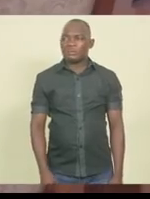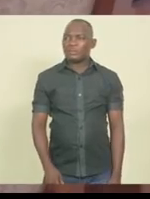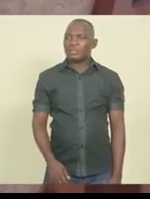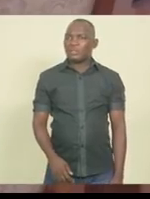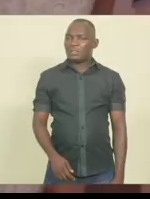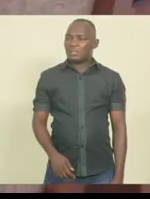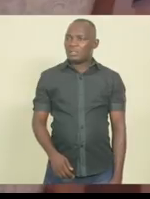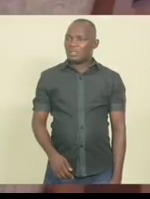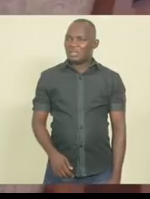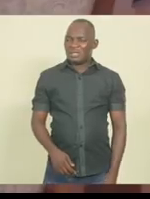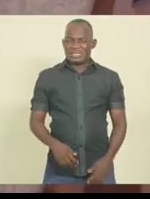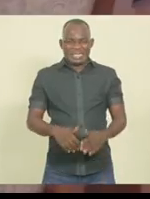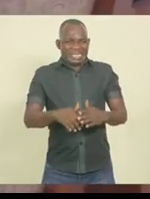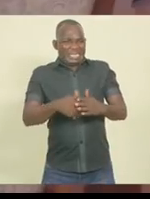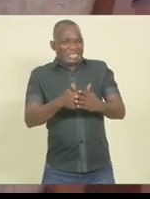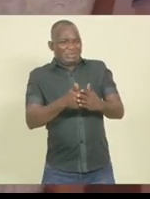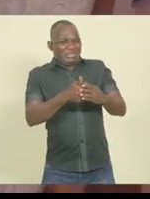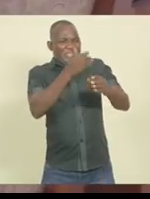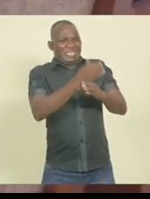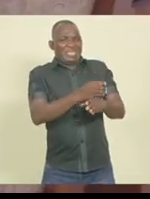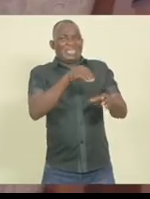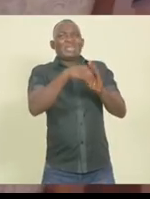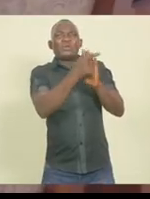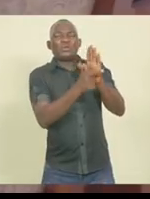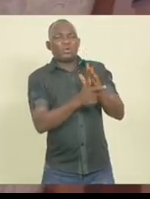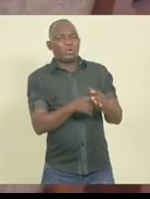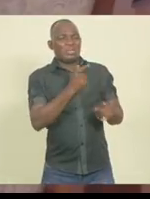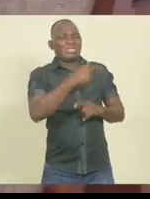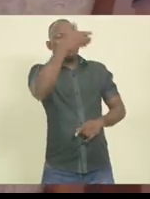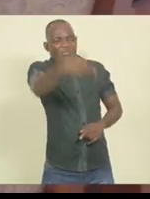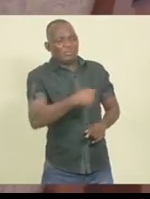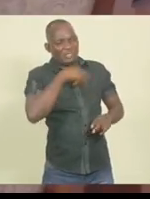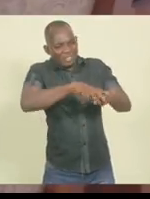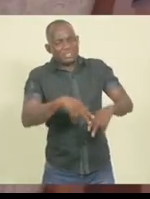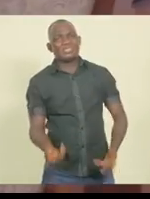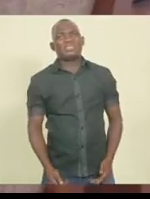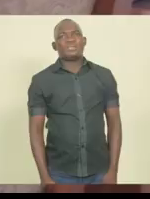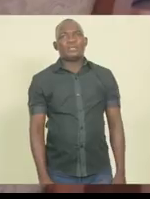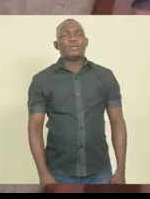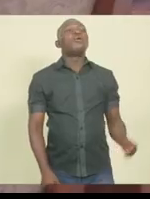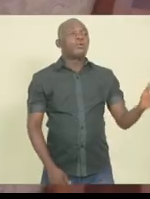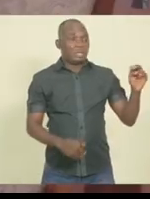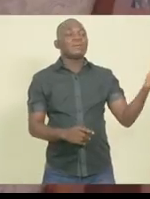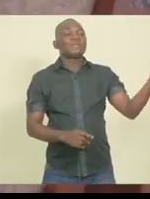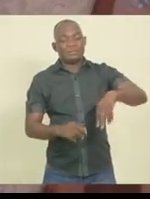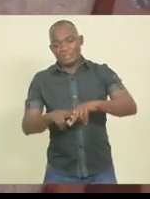Is that how to treat an in-law? At least invite me in. Come in.